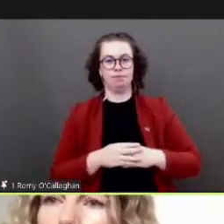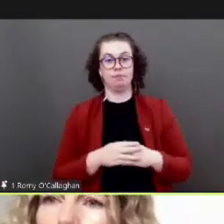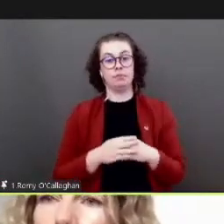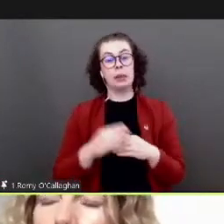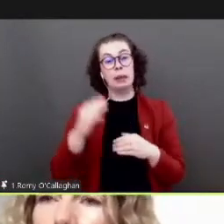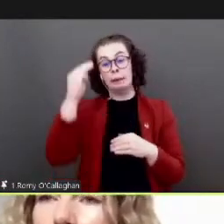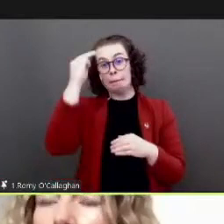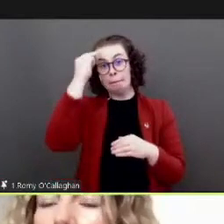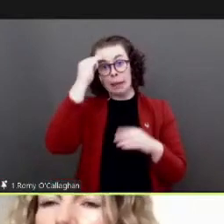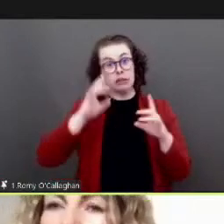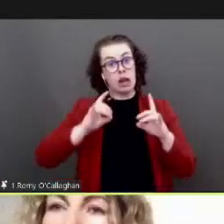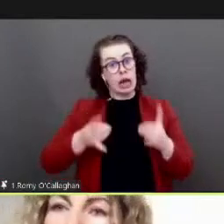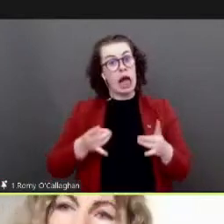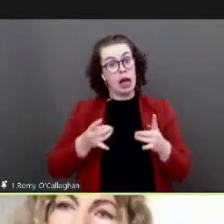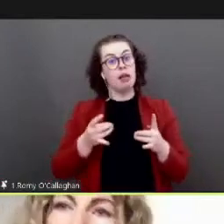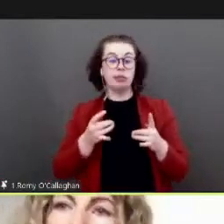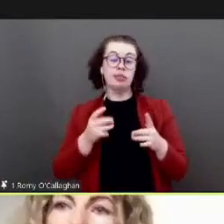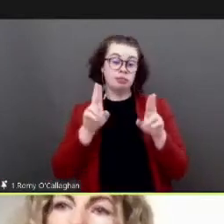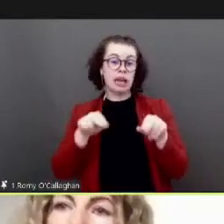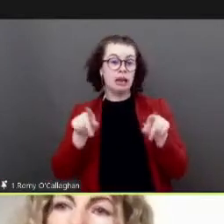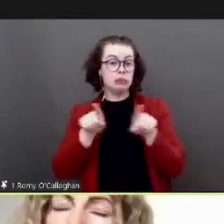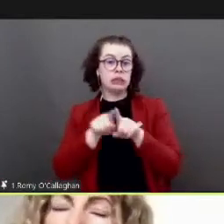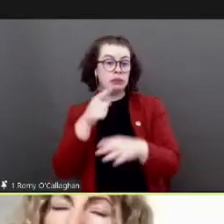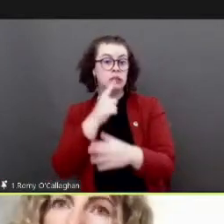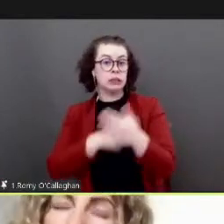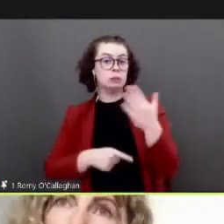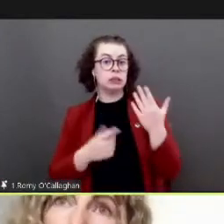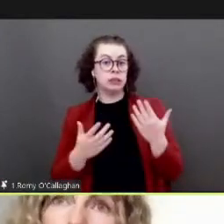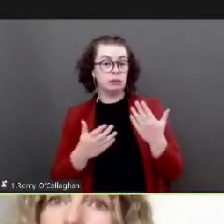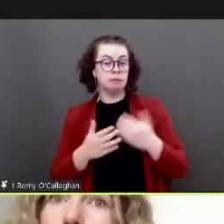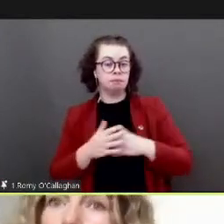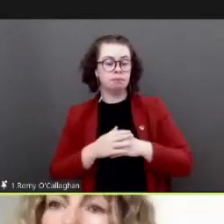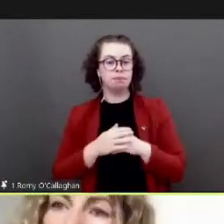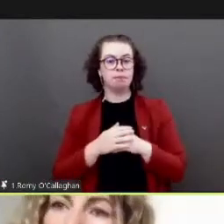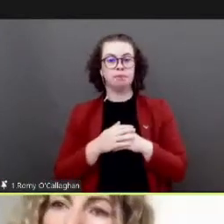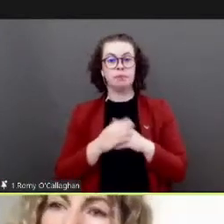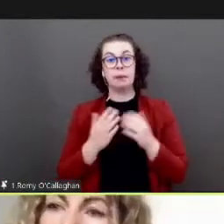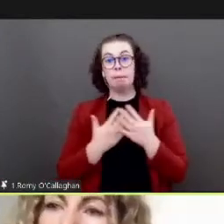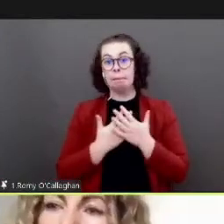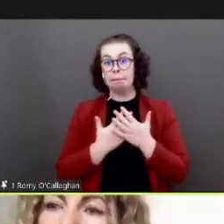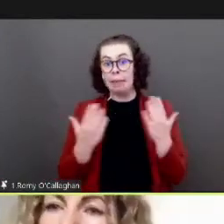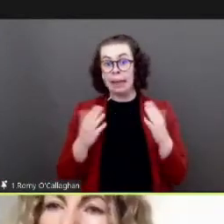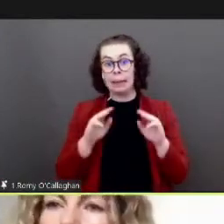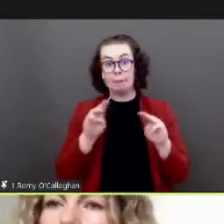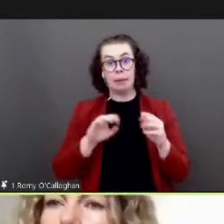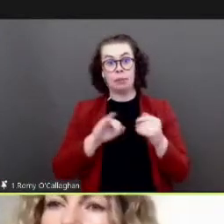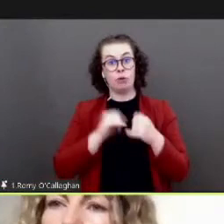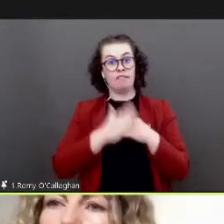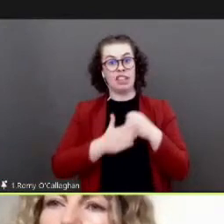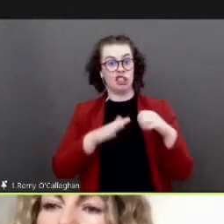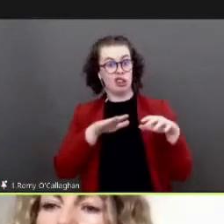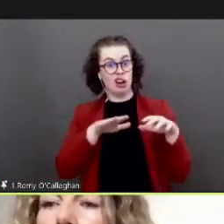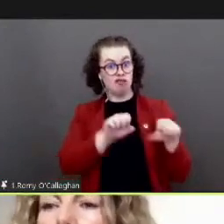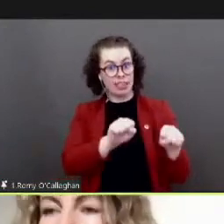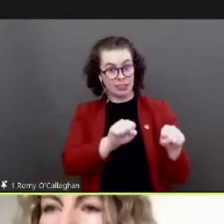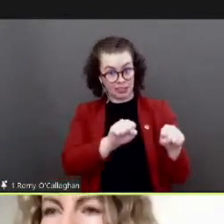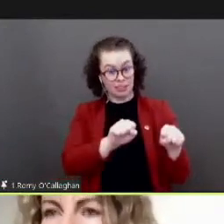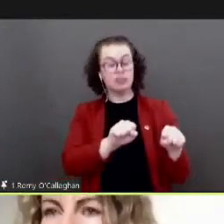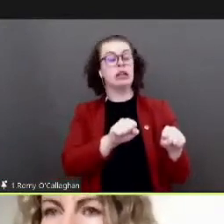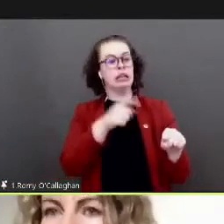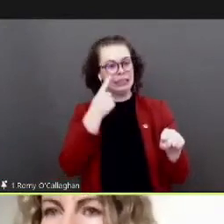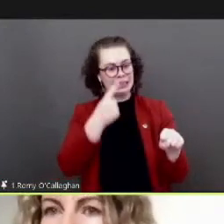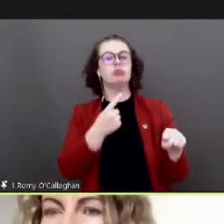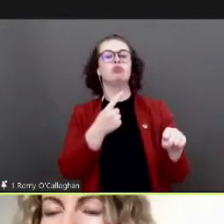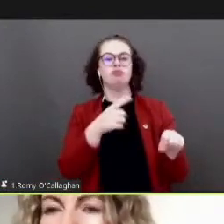represent a disability, and also there are, I suppose, many people in custody who present with disabilities of